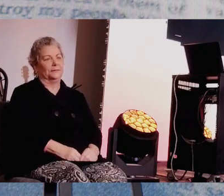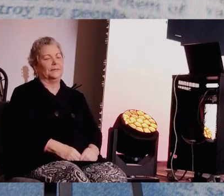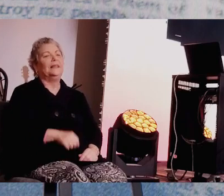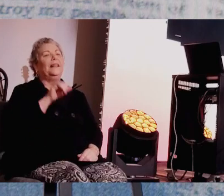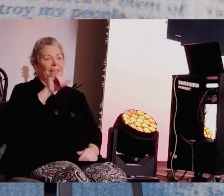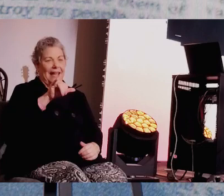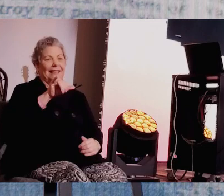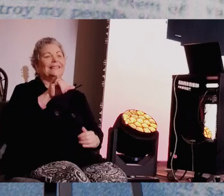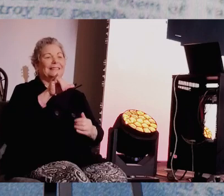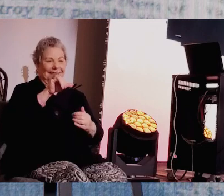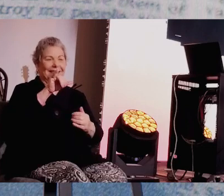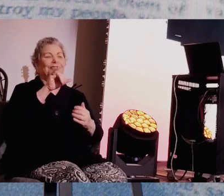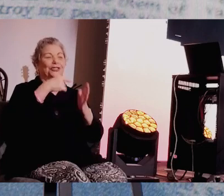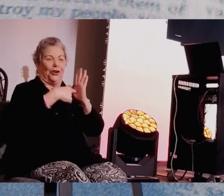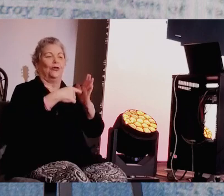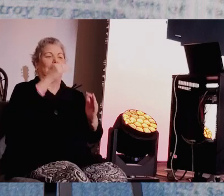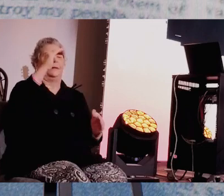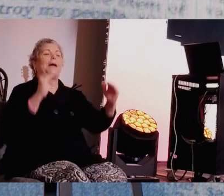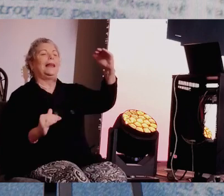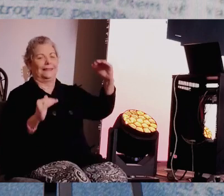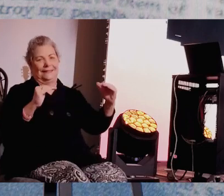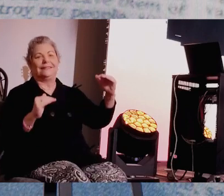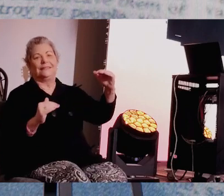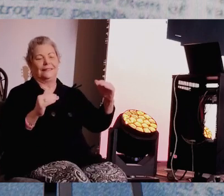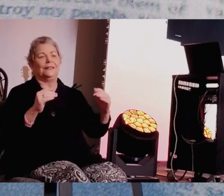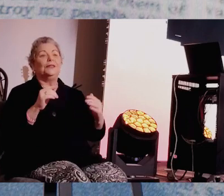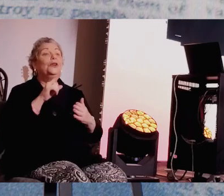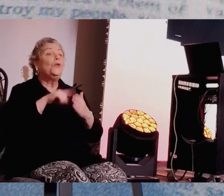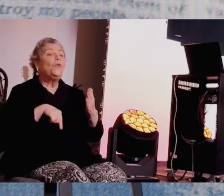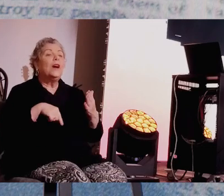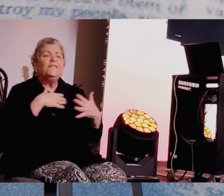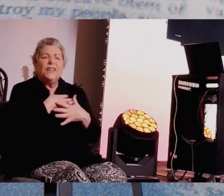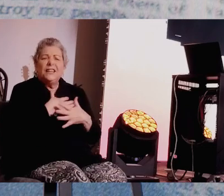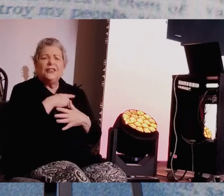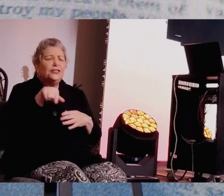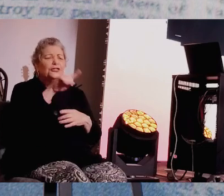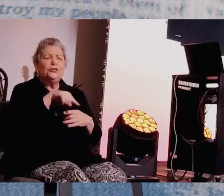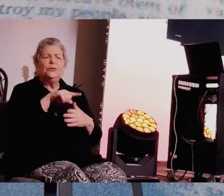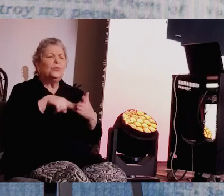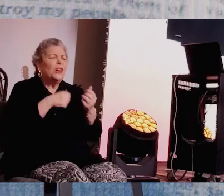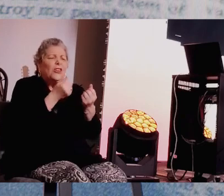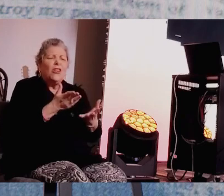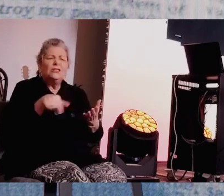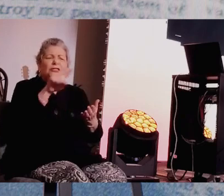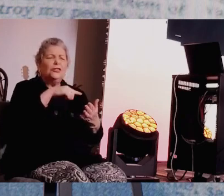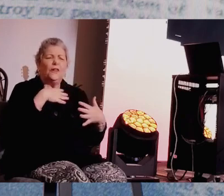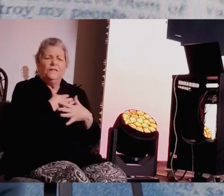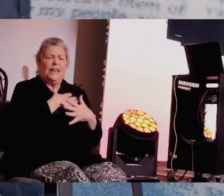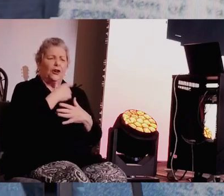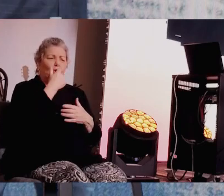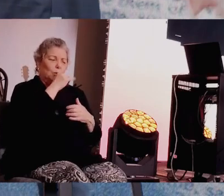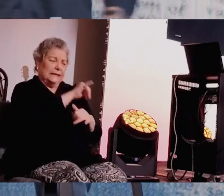That's the imbalance I'm speaking to today. What fears you, what makes you fear sometimes, those who stay in this